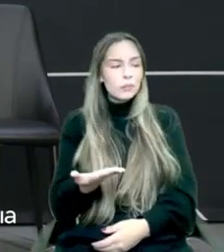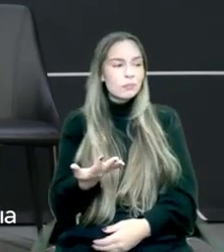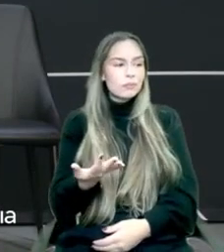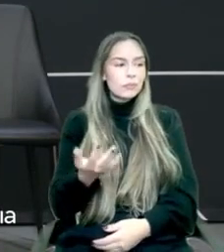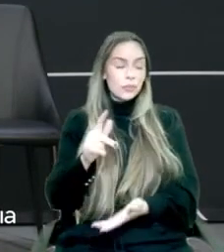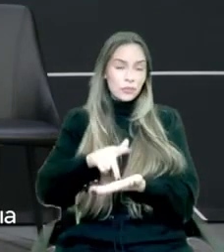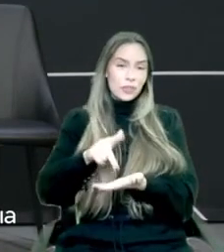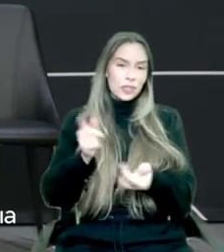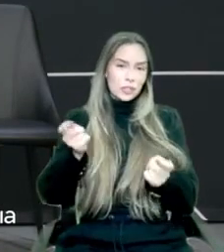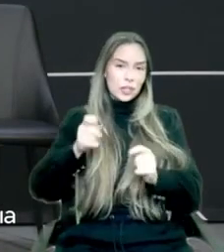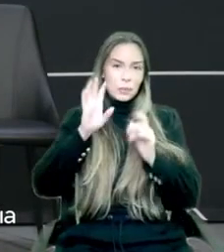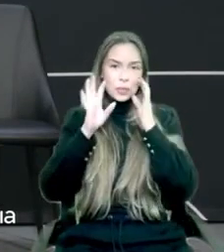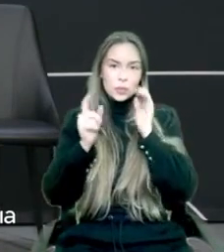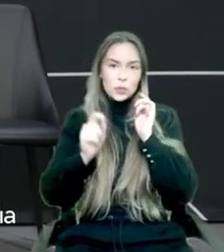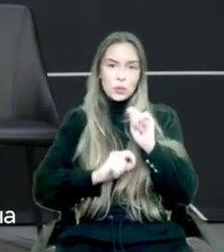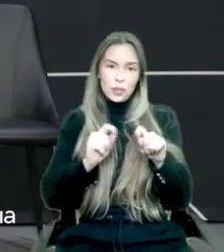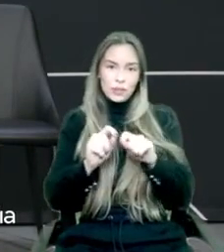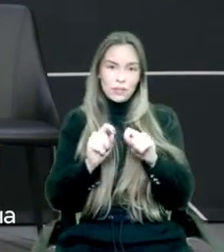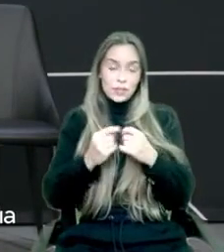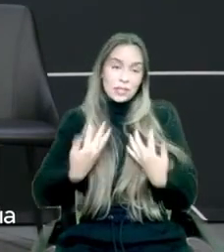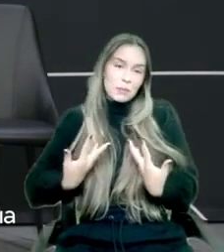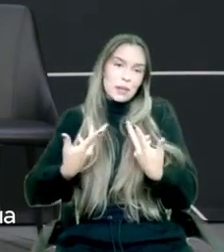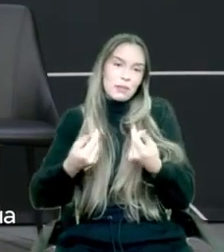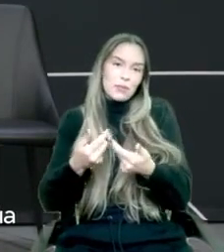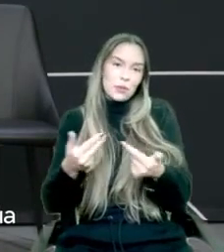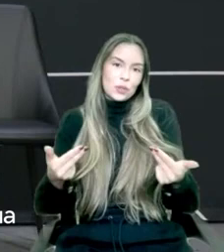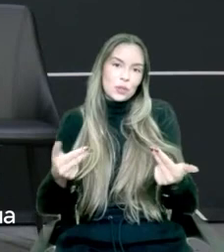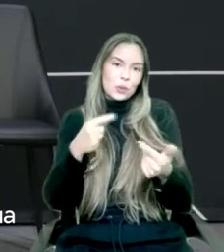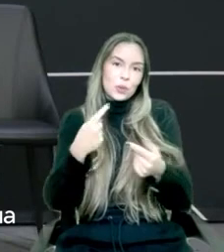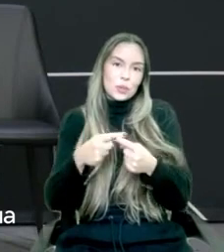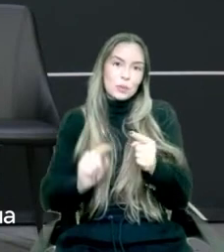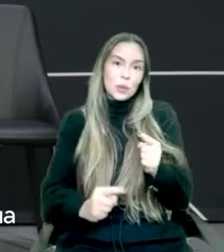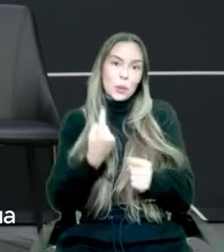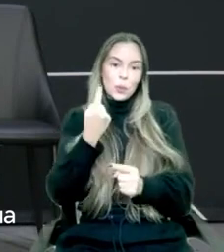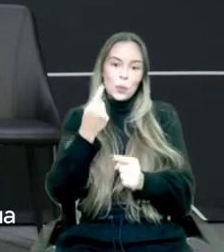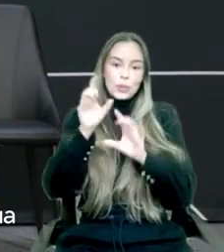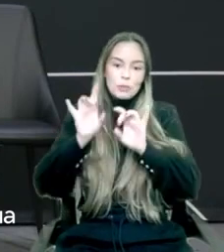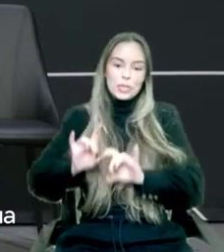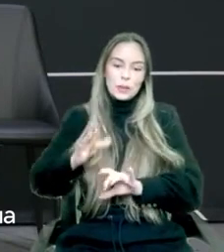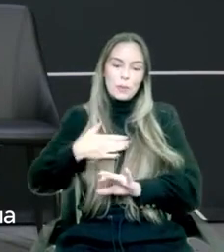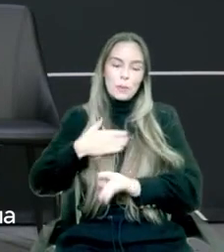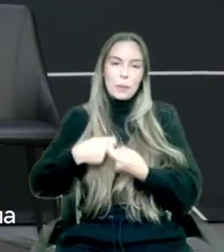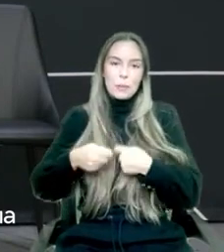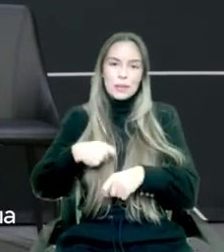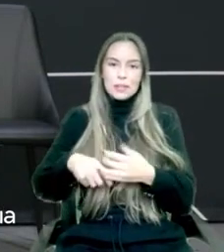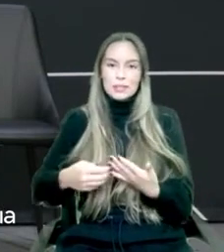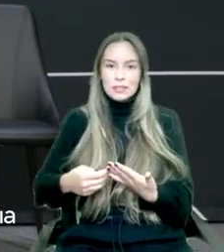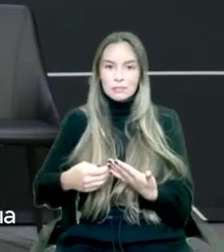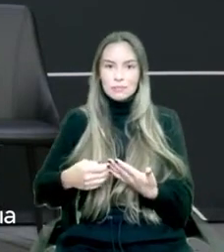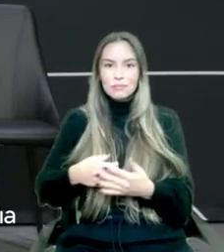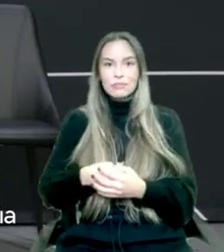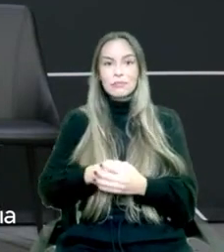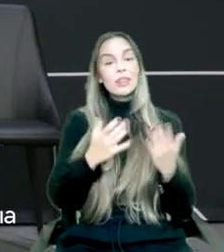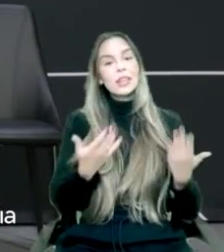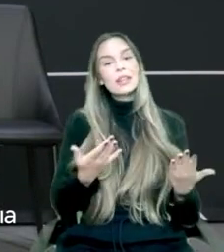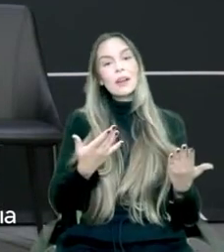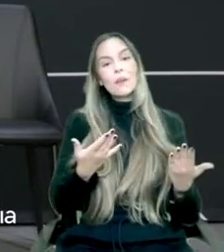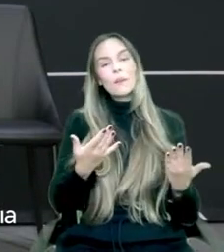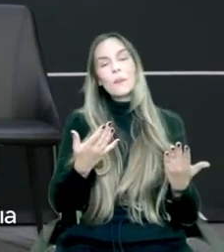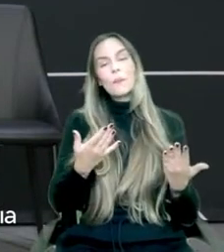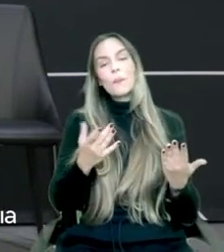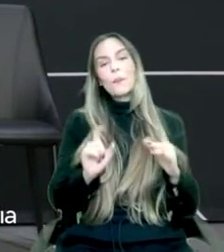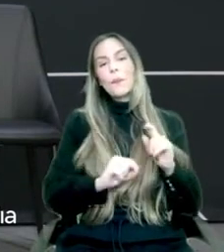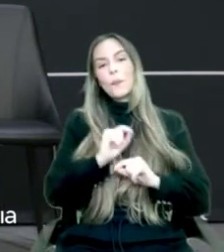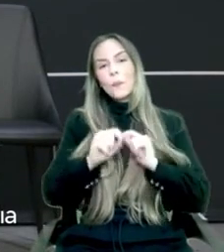to do with this amazing thing that's unique to your business. So a little more about what this amazing thing